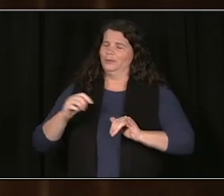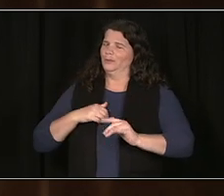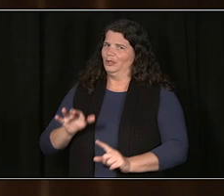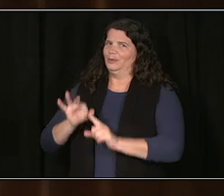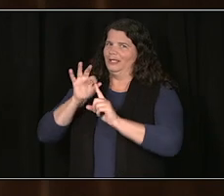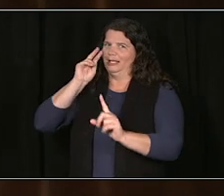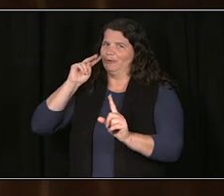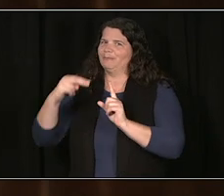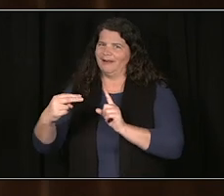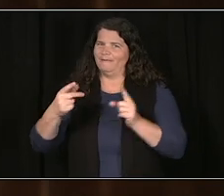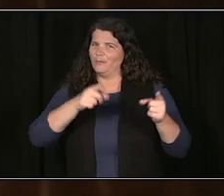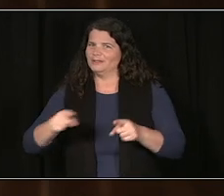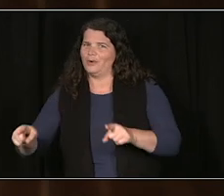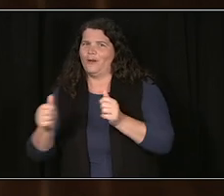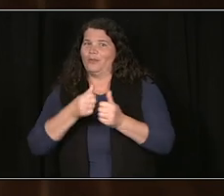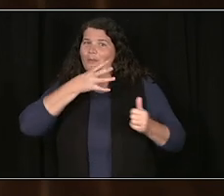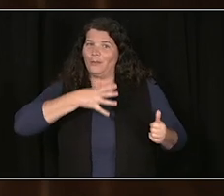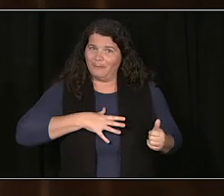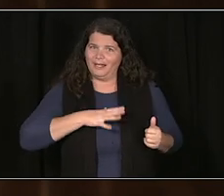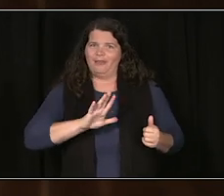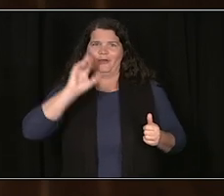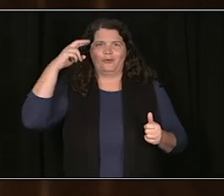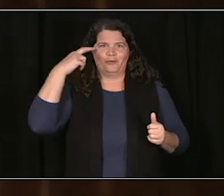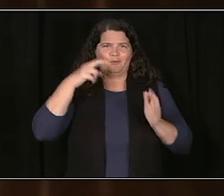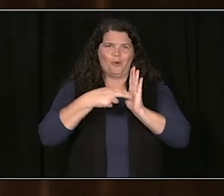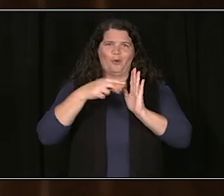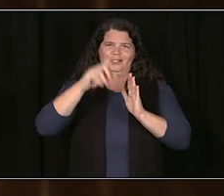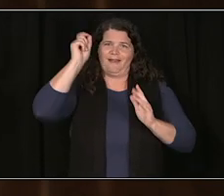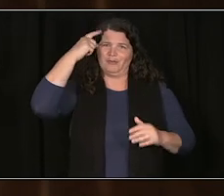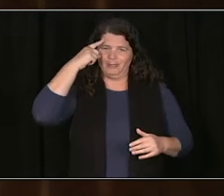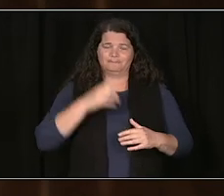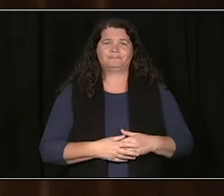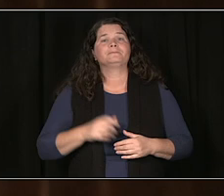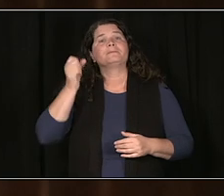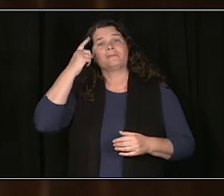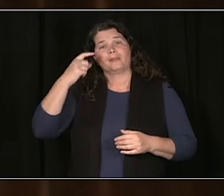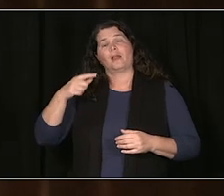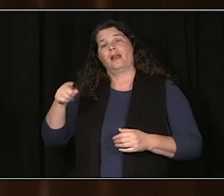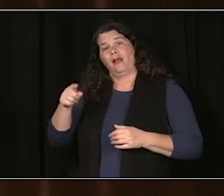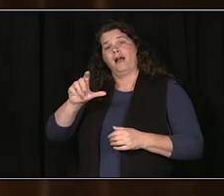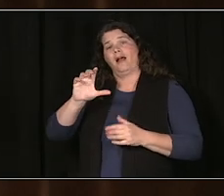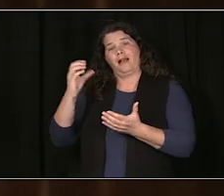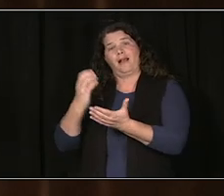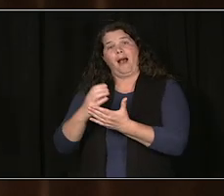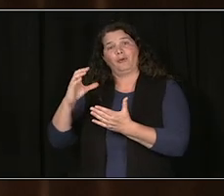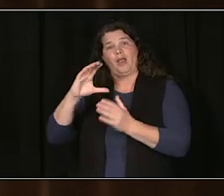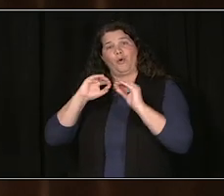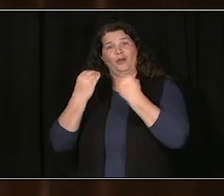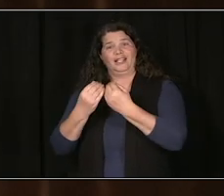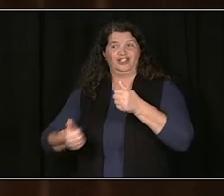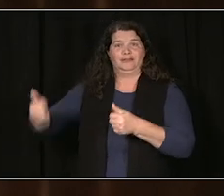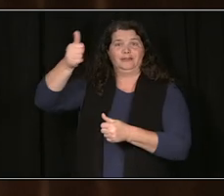have faced and still face within government. In fact, though I was the 13th U.S. Register of Copyrights, only